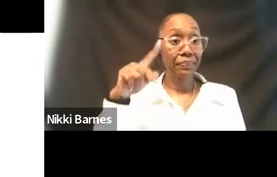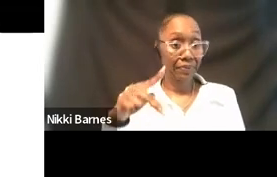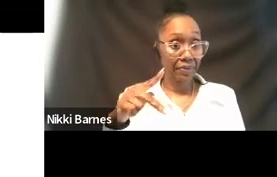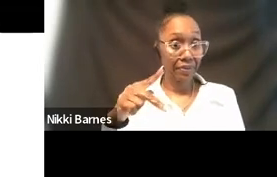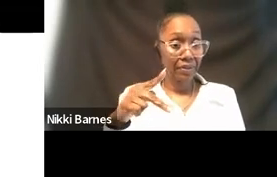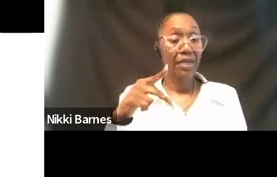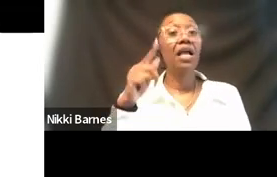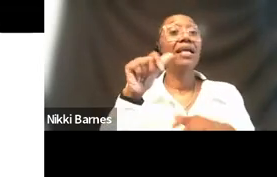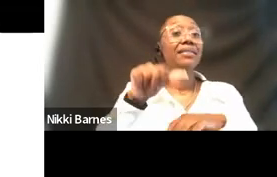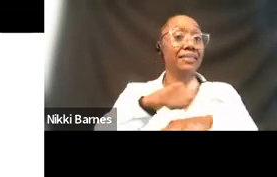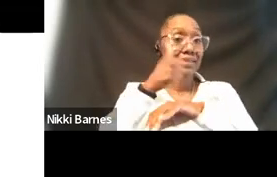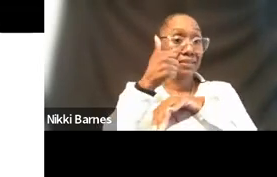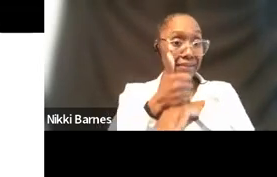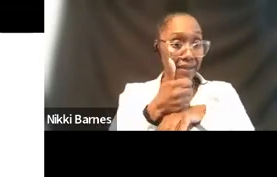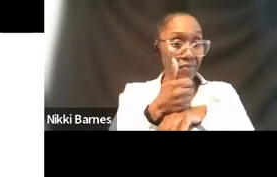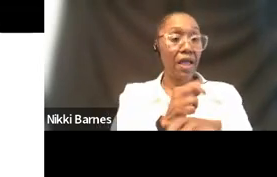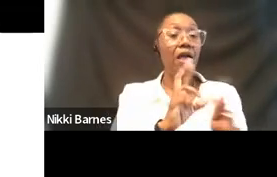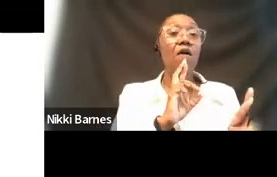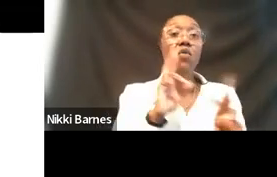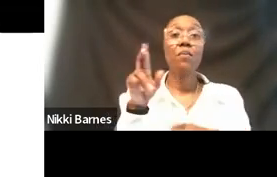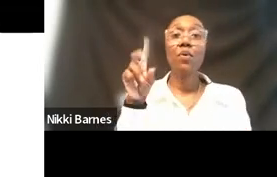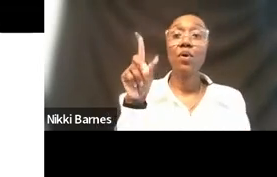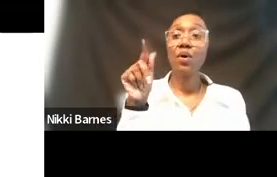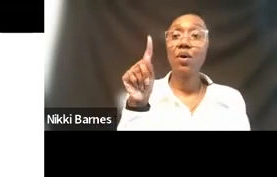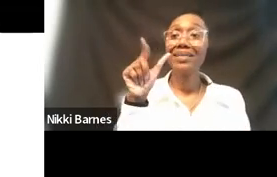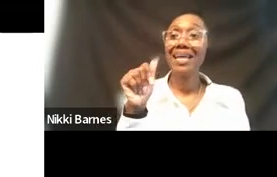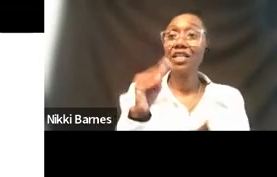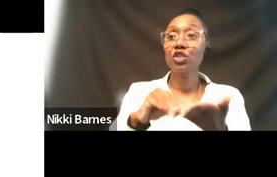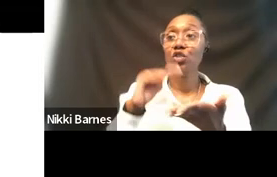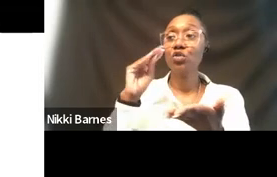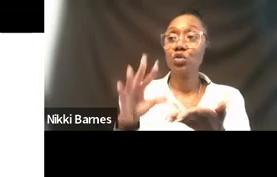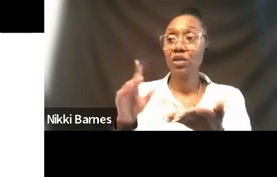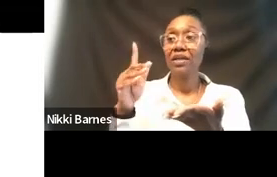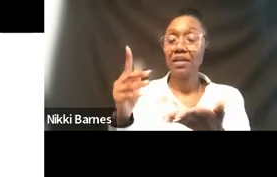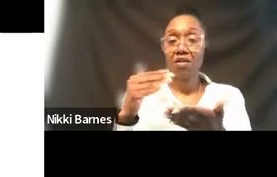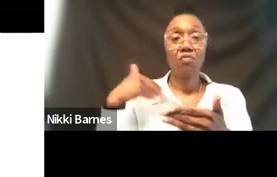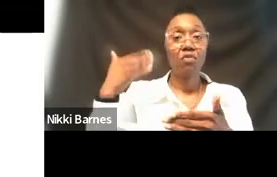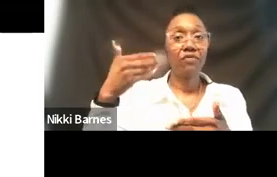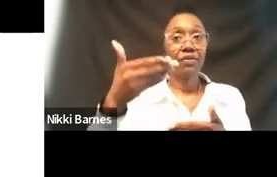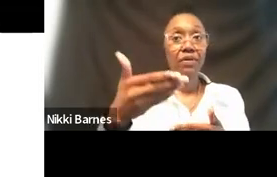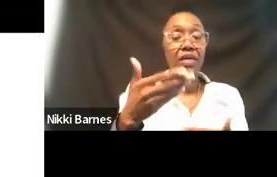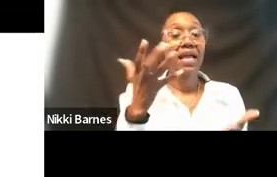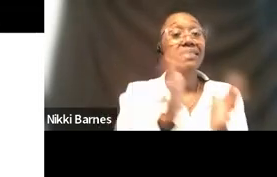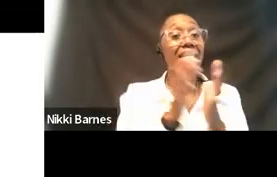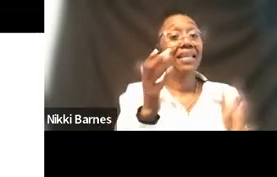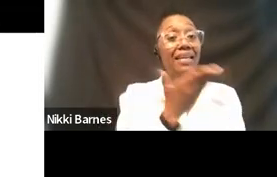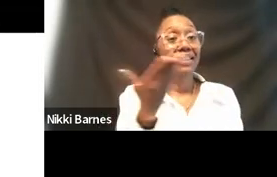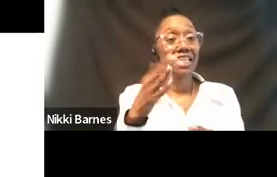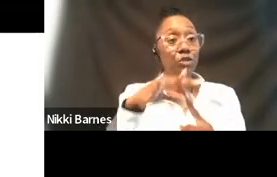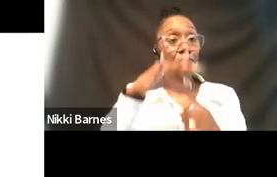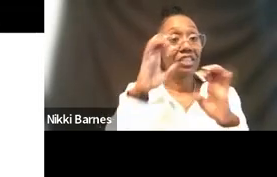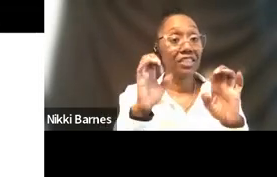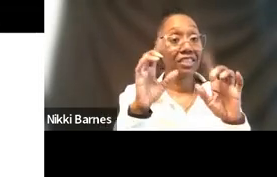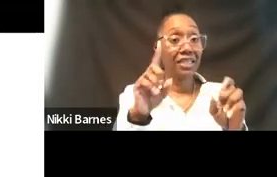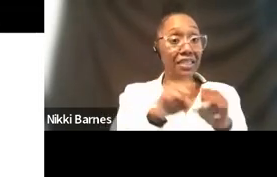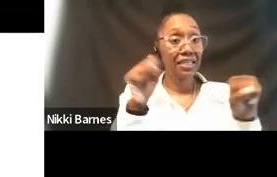it at school, and reports data on student outcomes over time. While a lot of people do a lot of things in the special education system, very